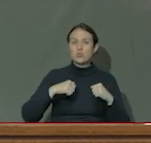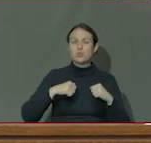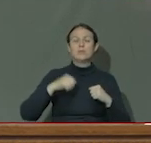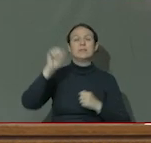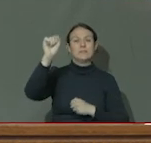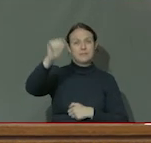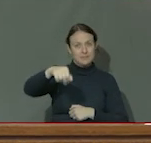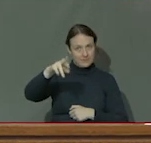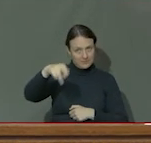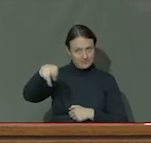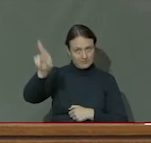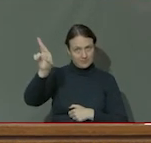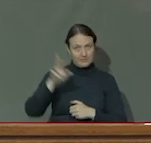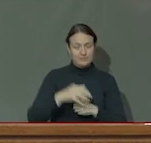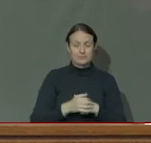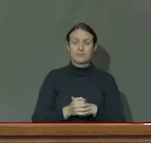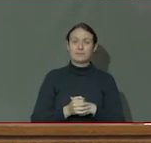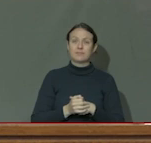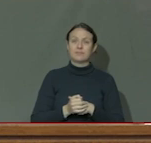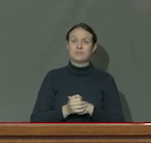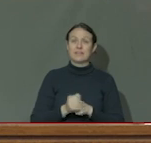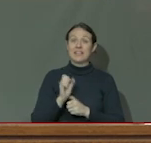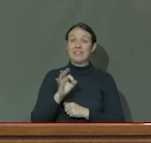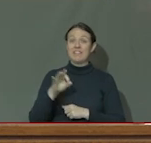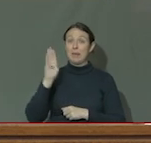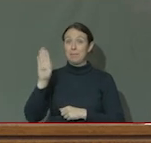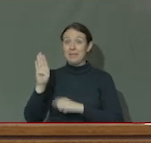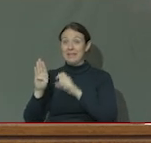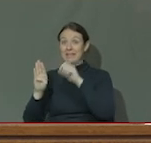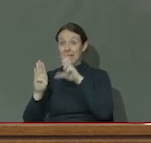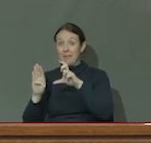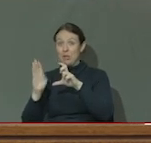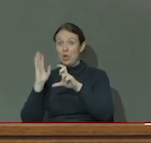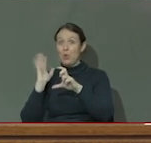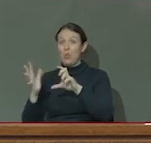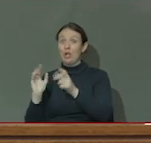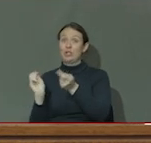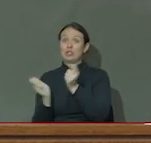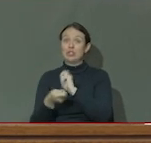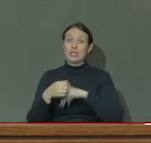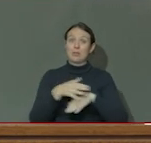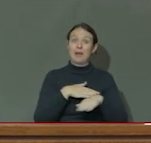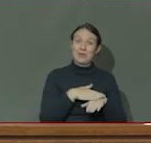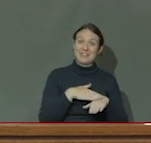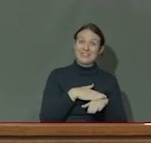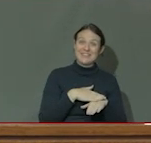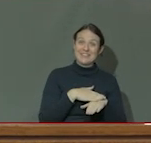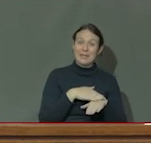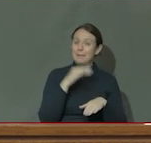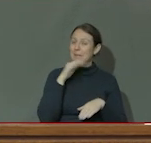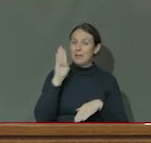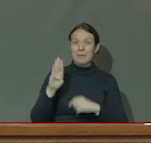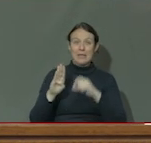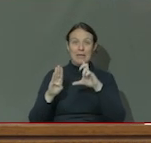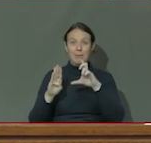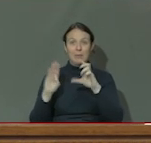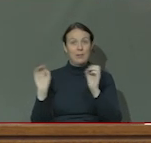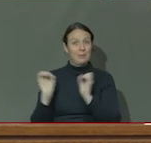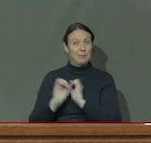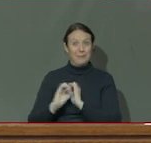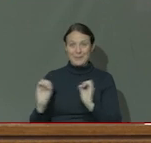eh? Because the moment the capital B is there, Bongo would have had brown eyes. But he